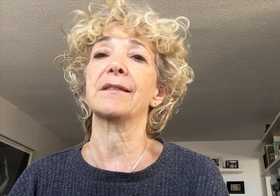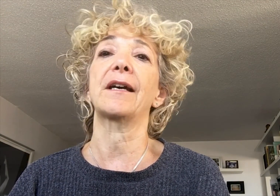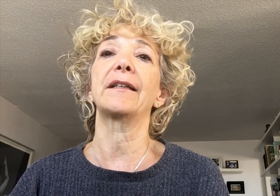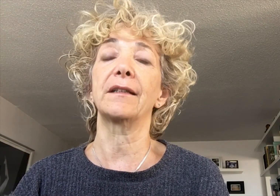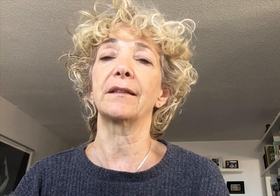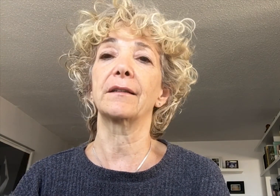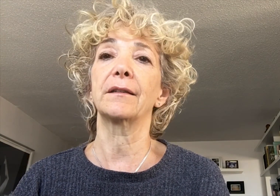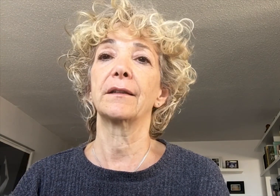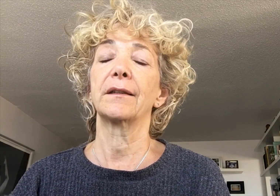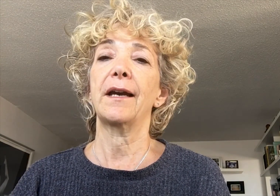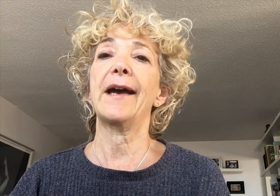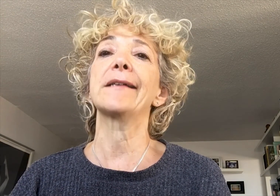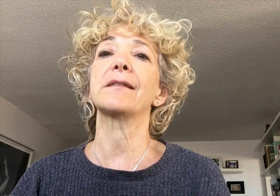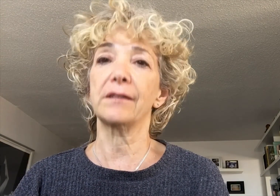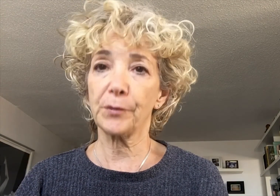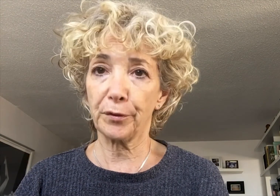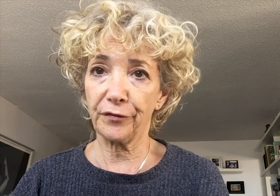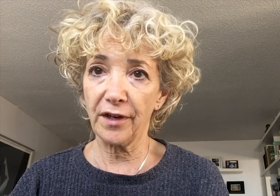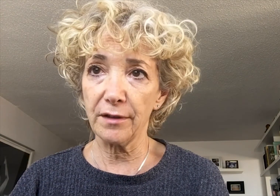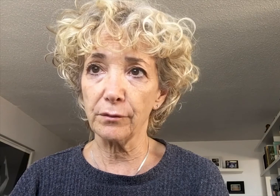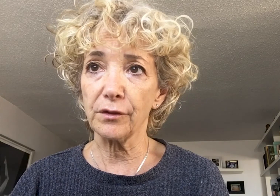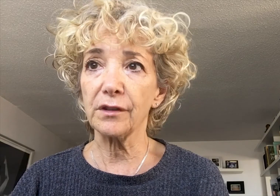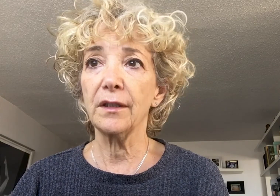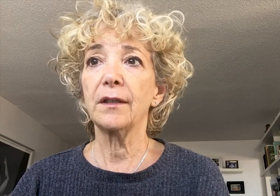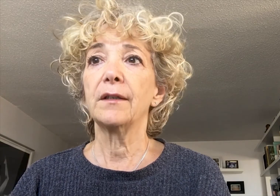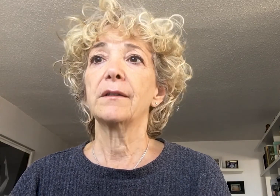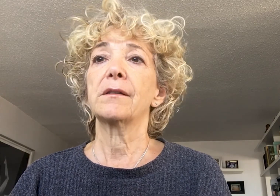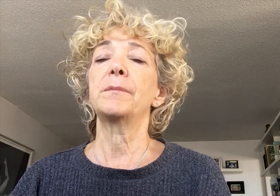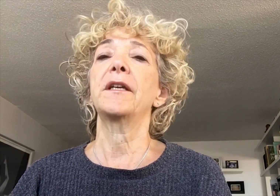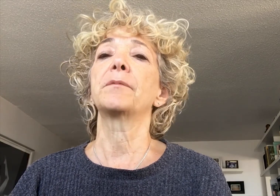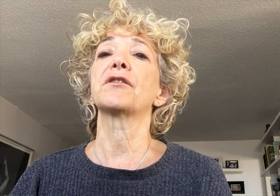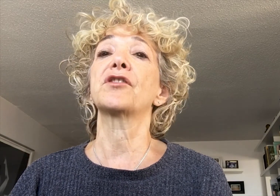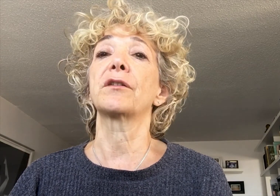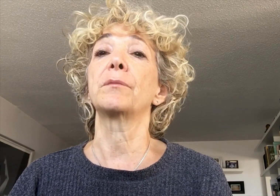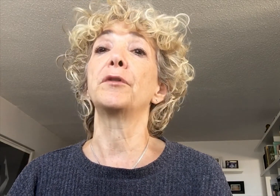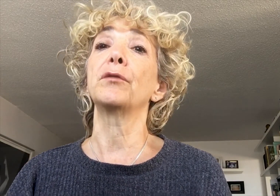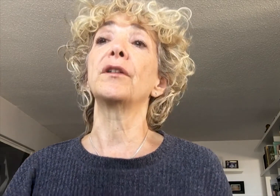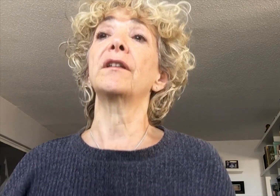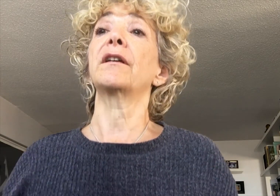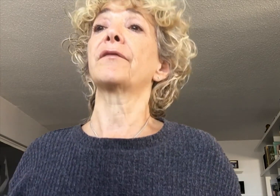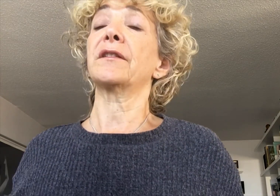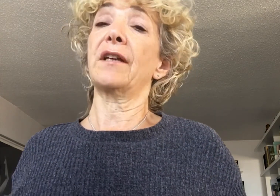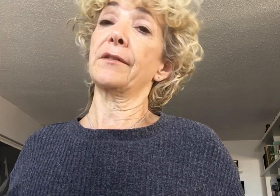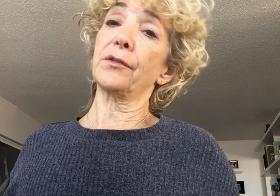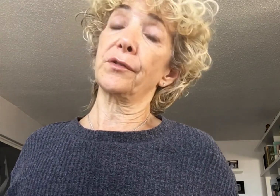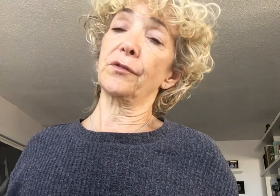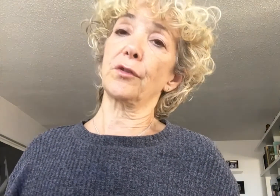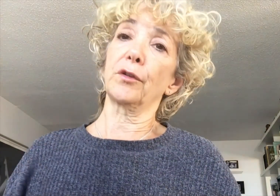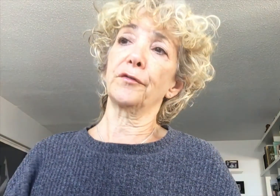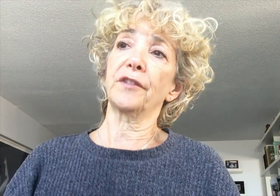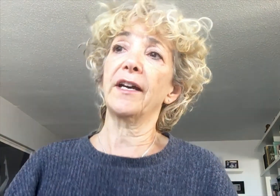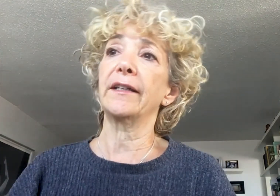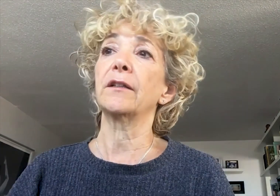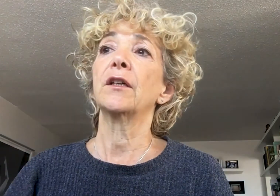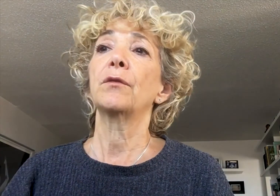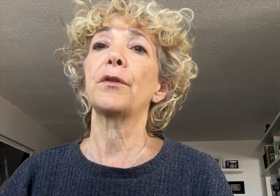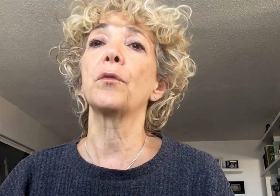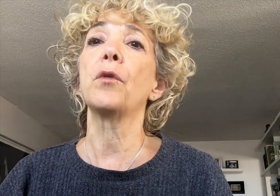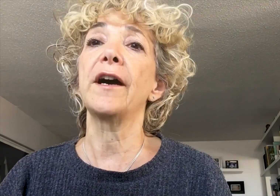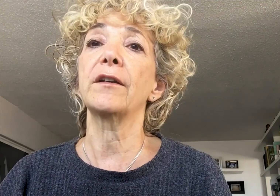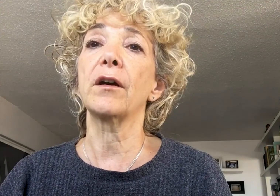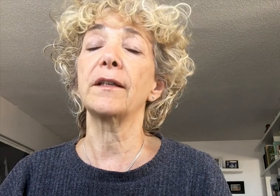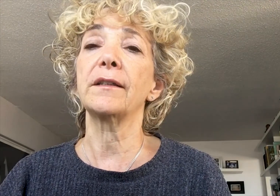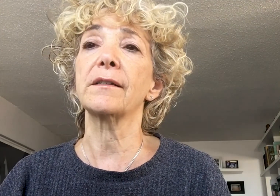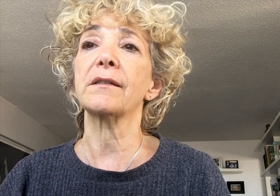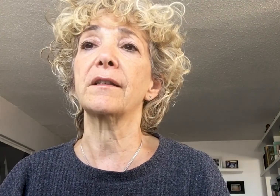as exciting as it is profound. To be able to share the beauty of the dancers in Solo Flight with